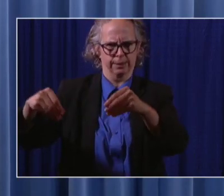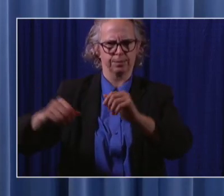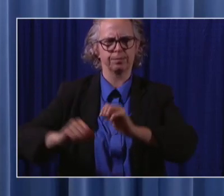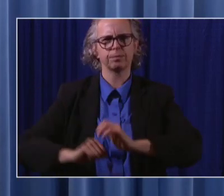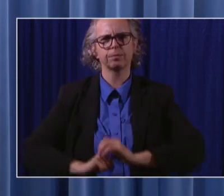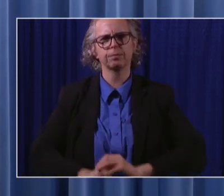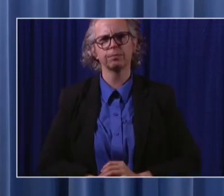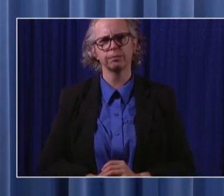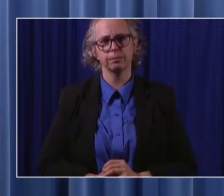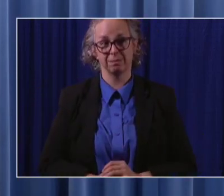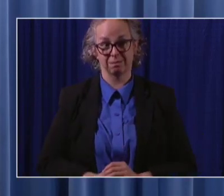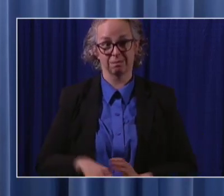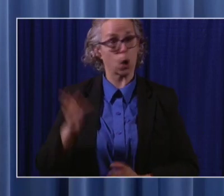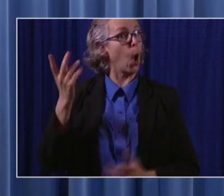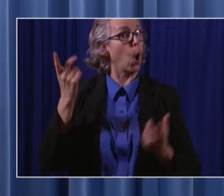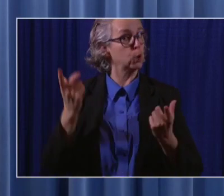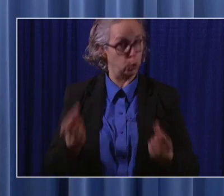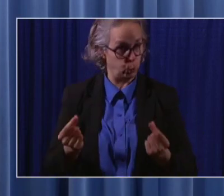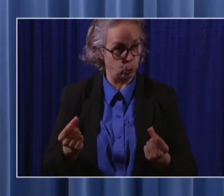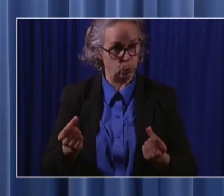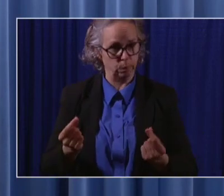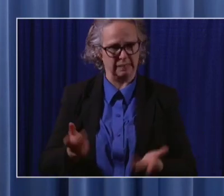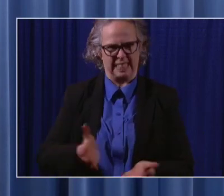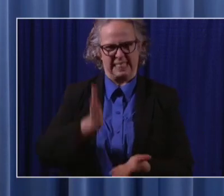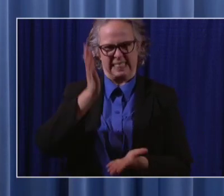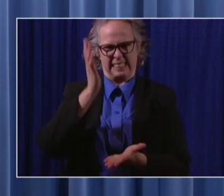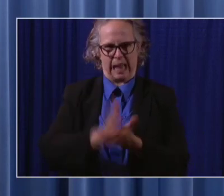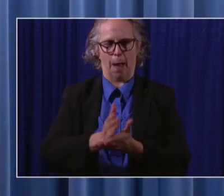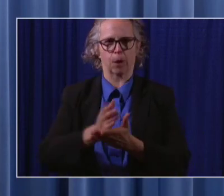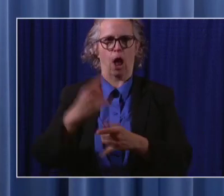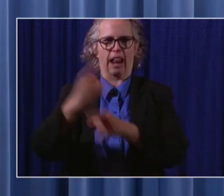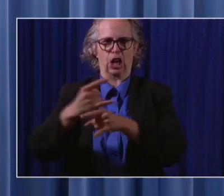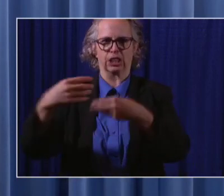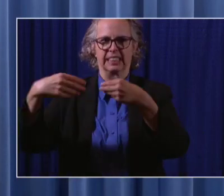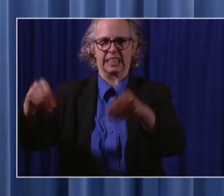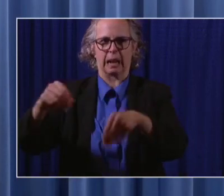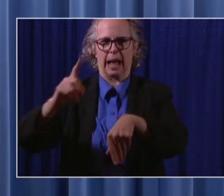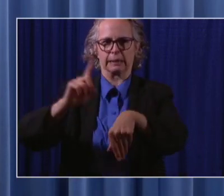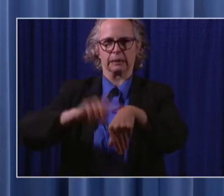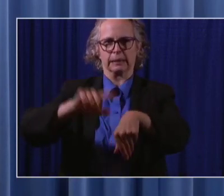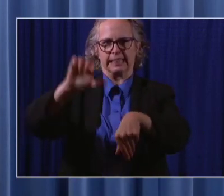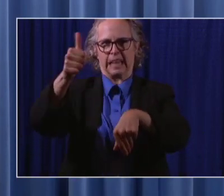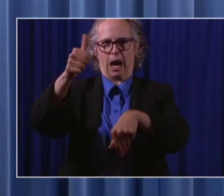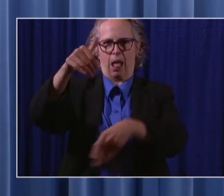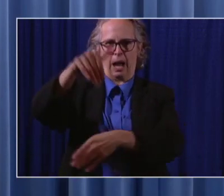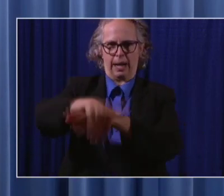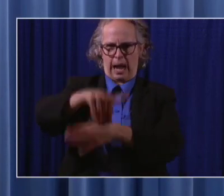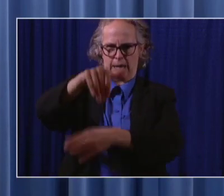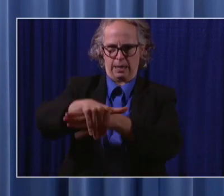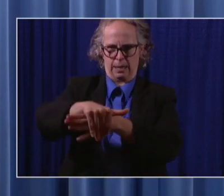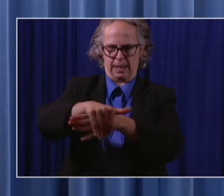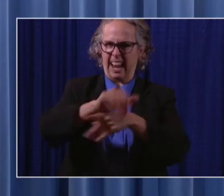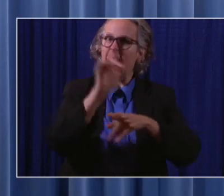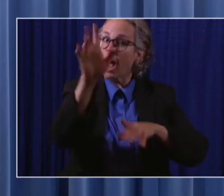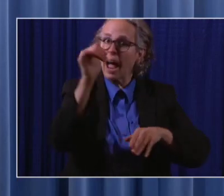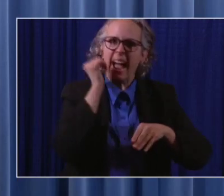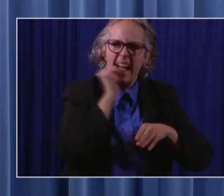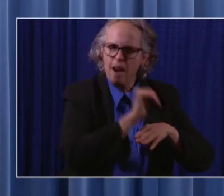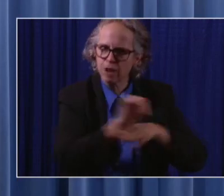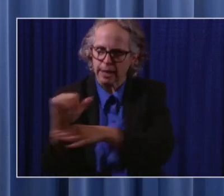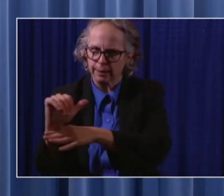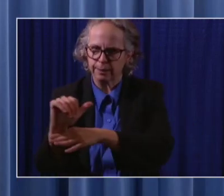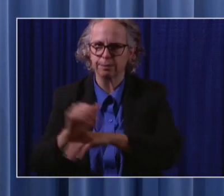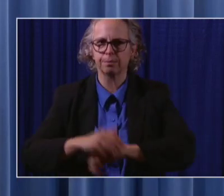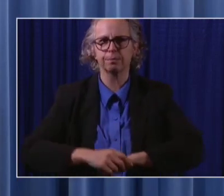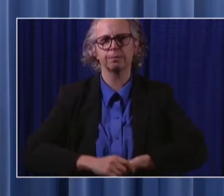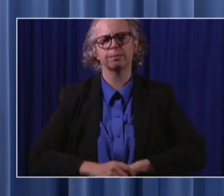10 p.m. each night, with consumption of alcohol that would have been placed on the table must